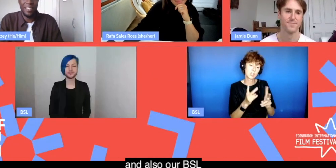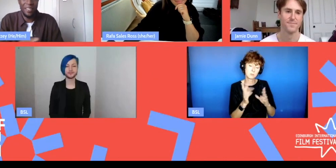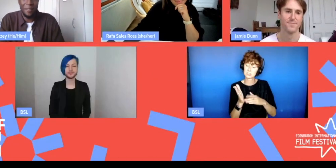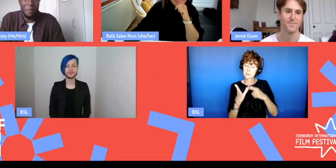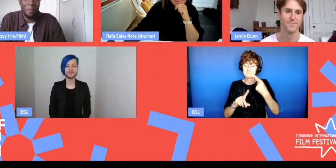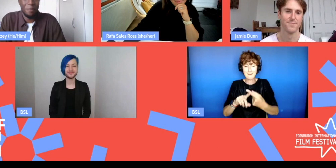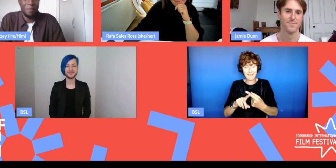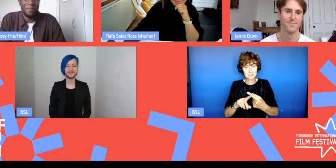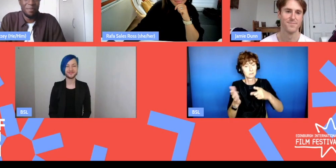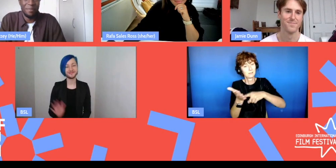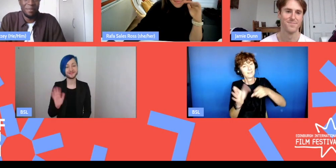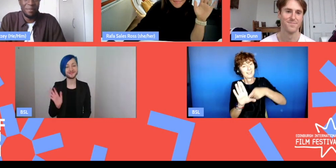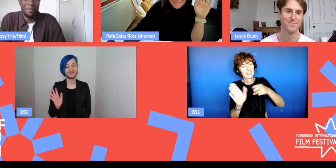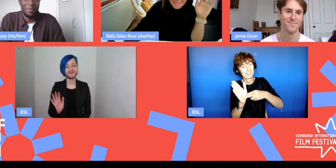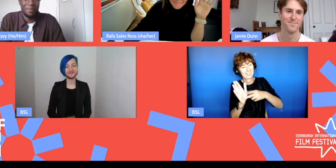and Lynn.